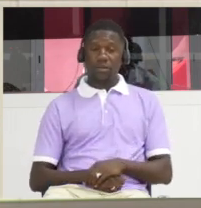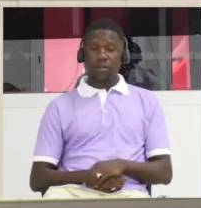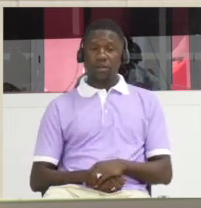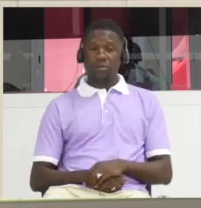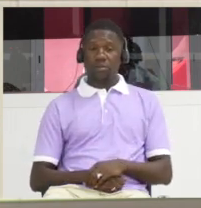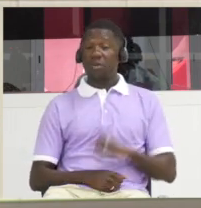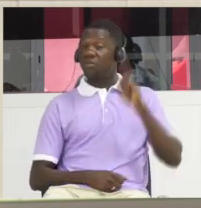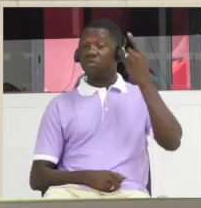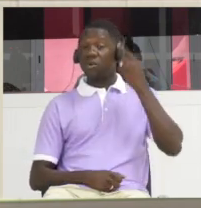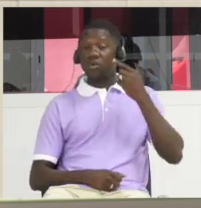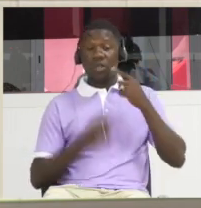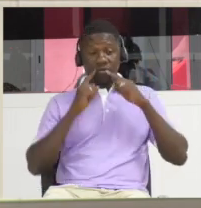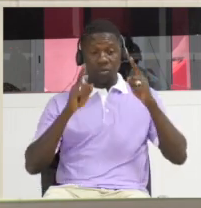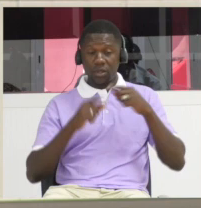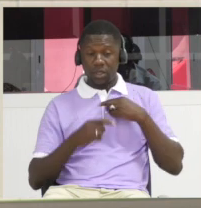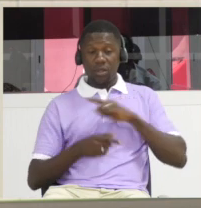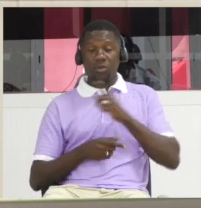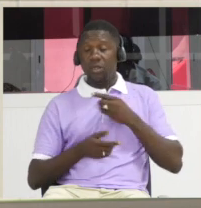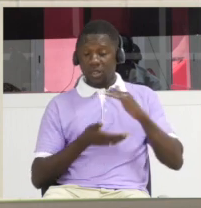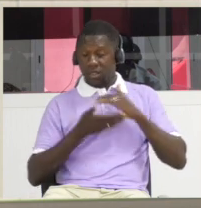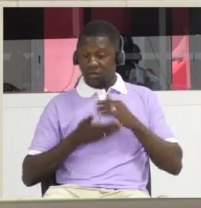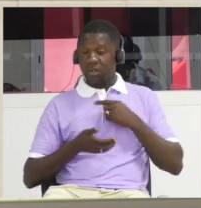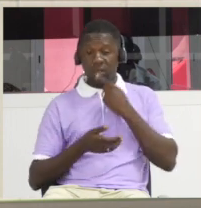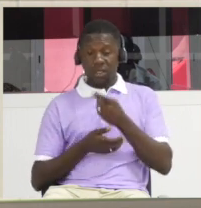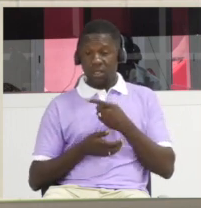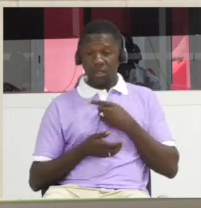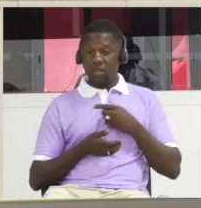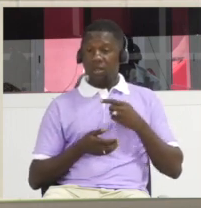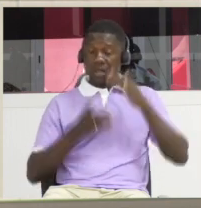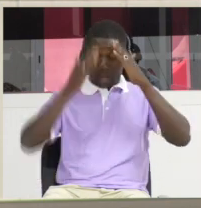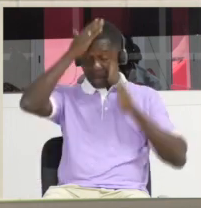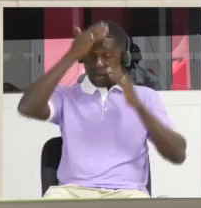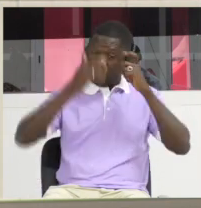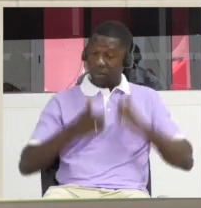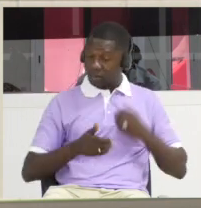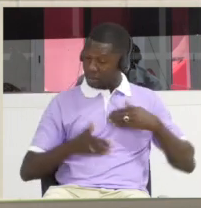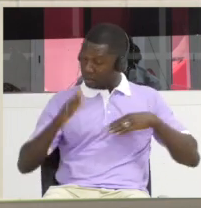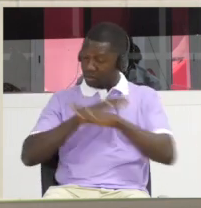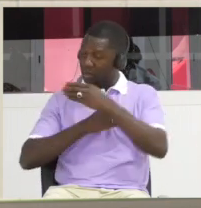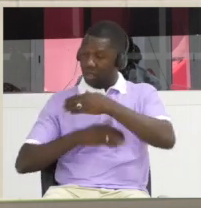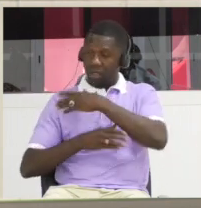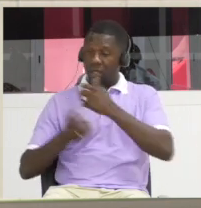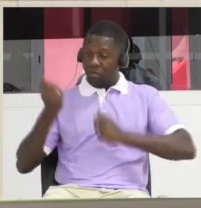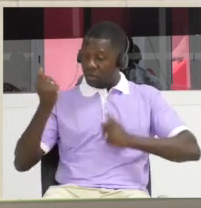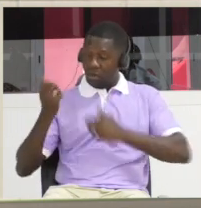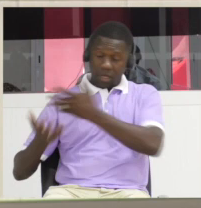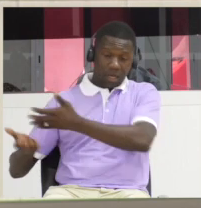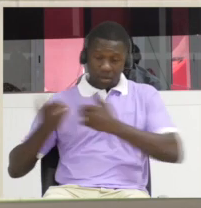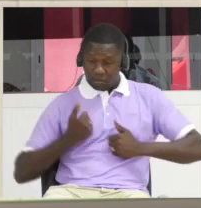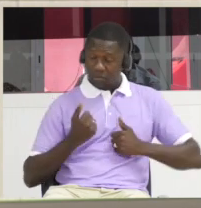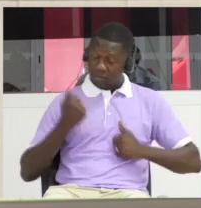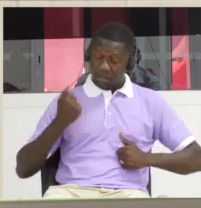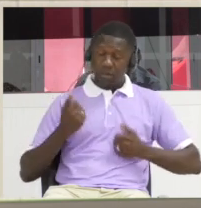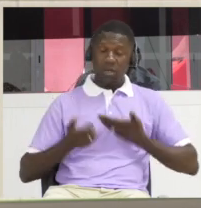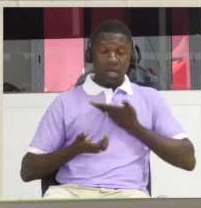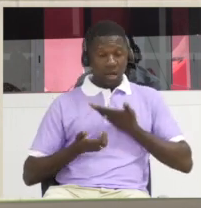initial information we received is that they have broken into the armory and they have armed themselves and could possibly be heading